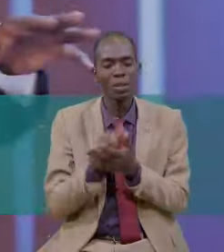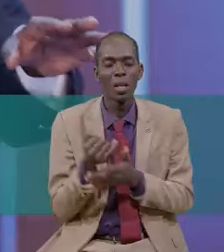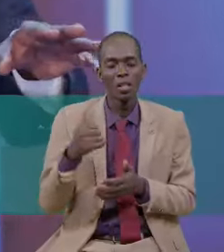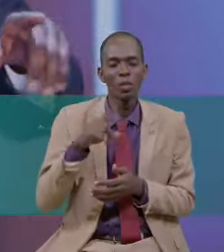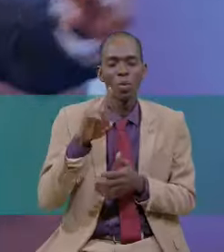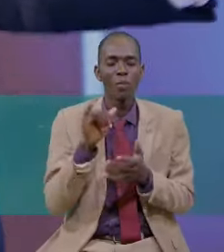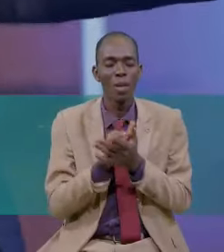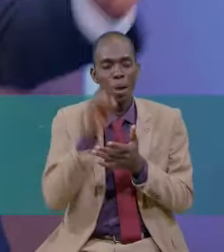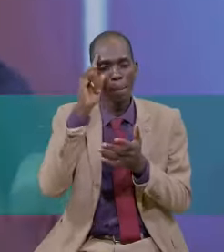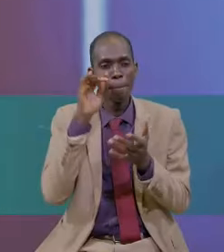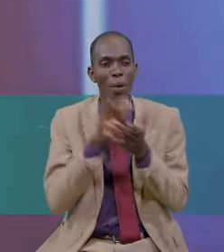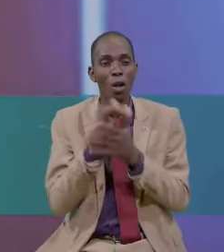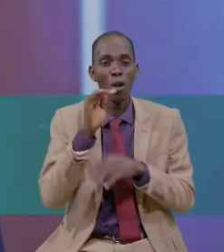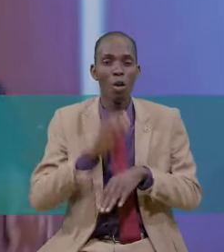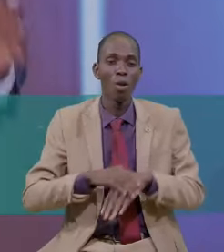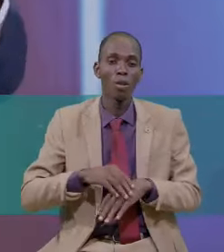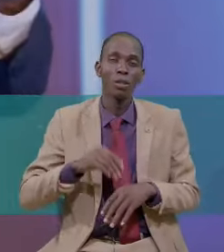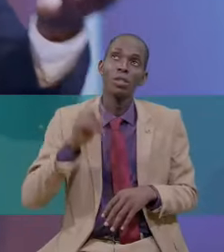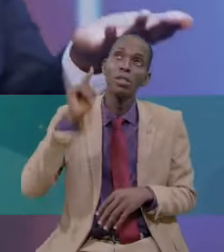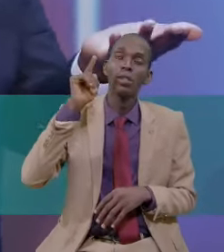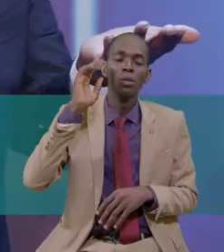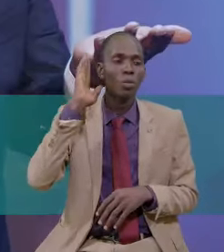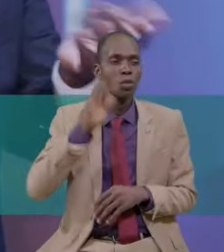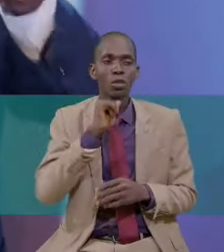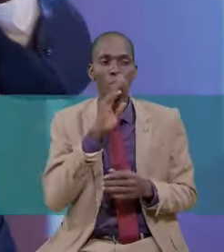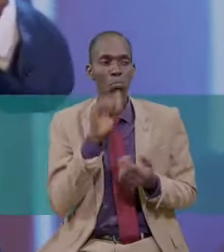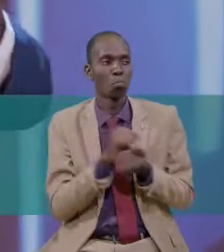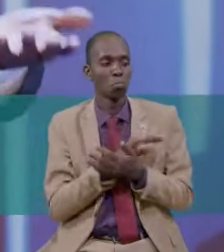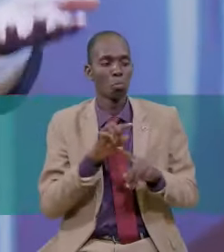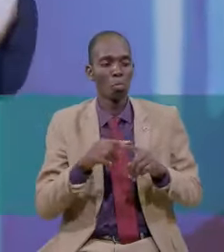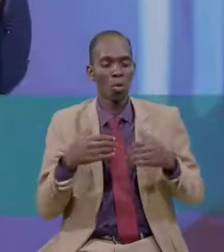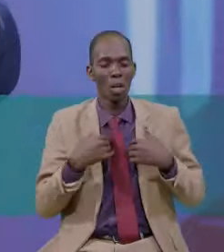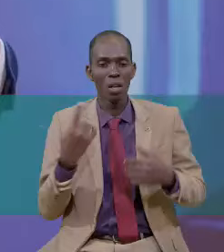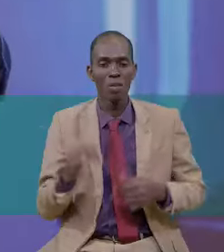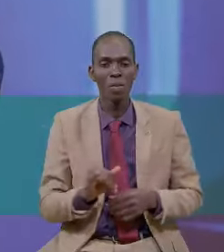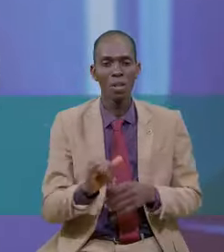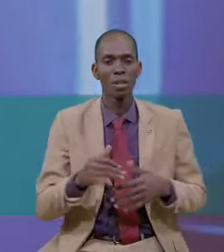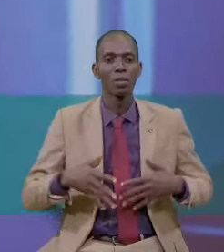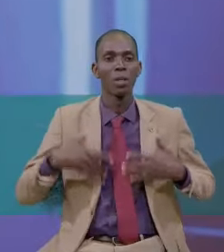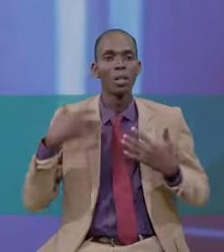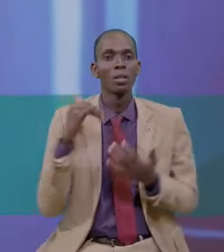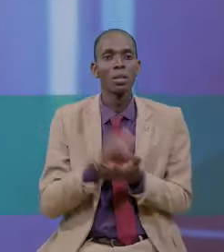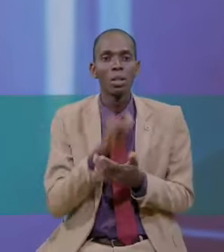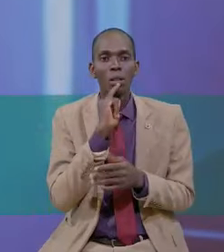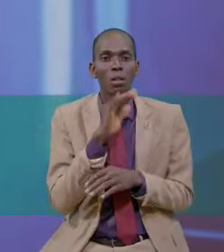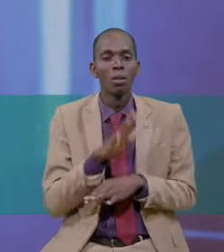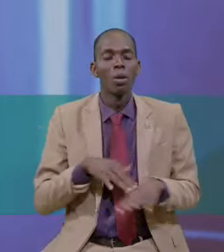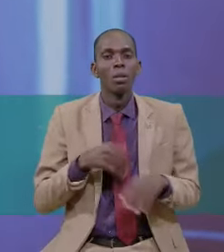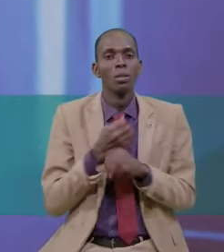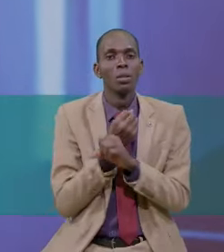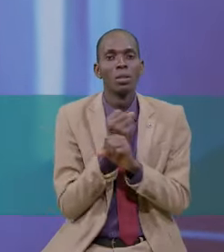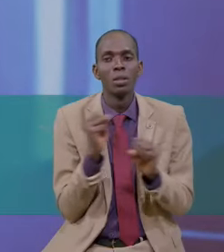perish but have everlasting life. That's salvation. But now, after you are saved, you